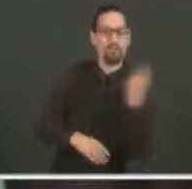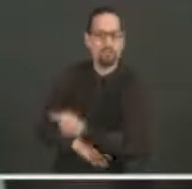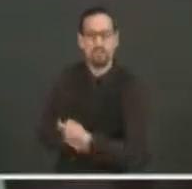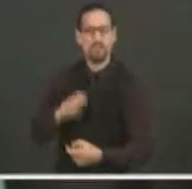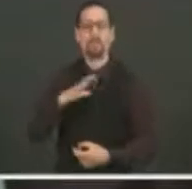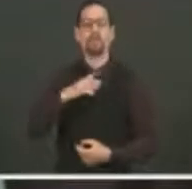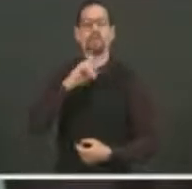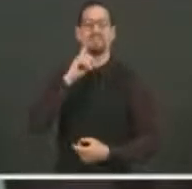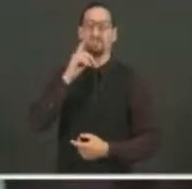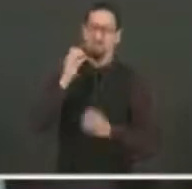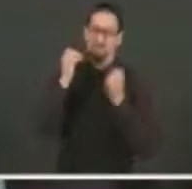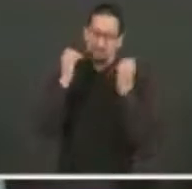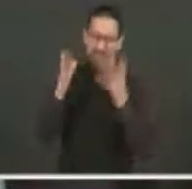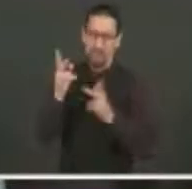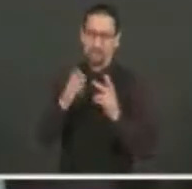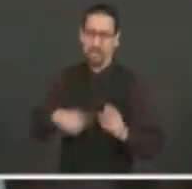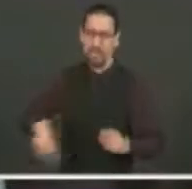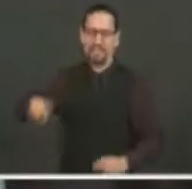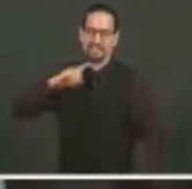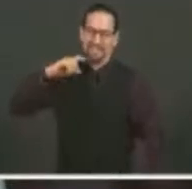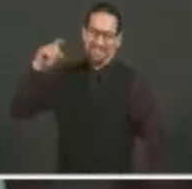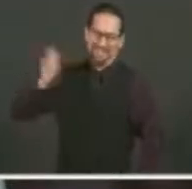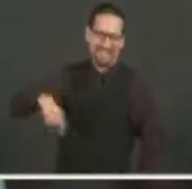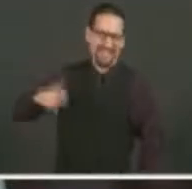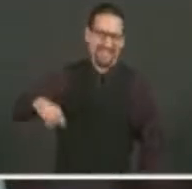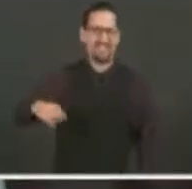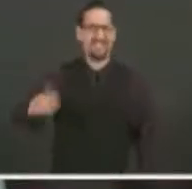their children, on gas to put in their car.